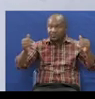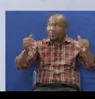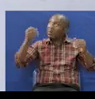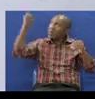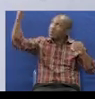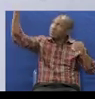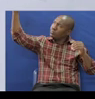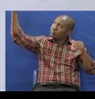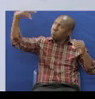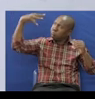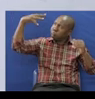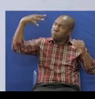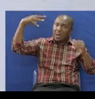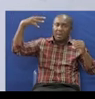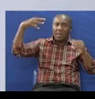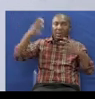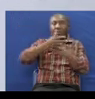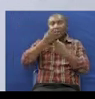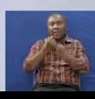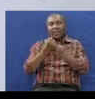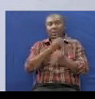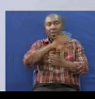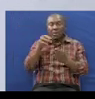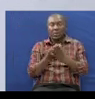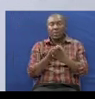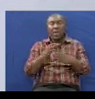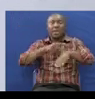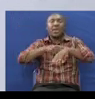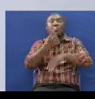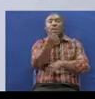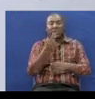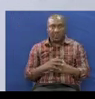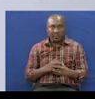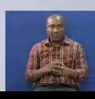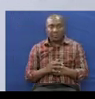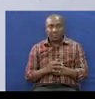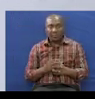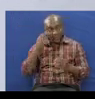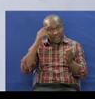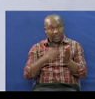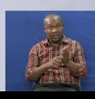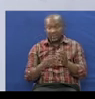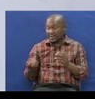then the rays of the sun would fall on this surface at